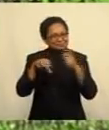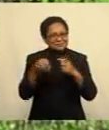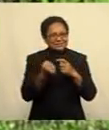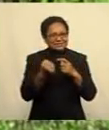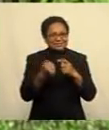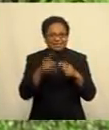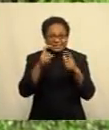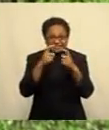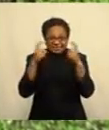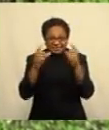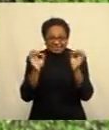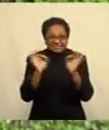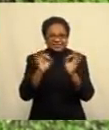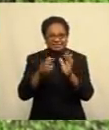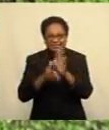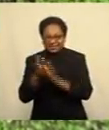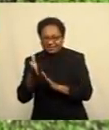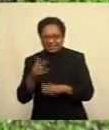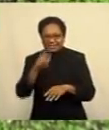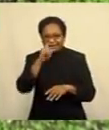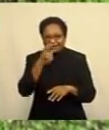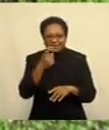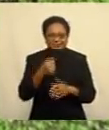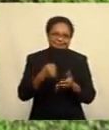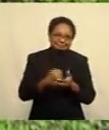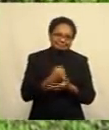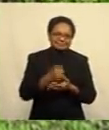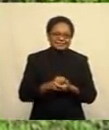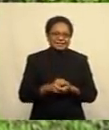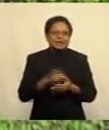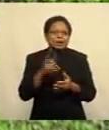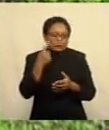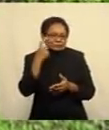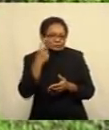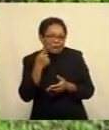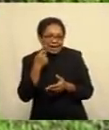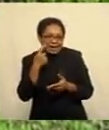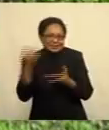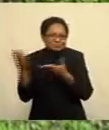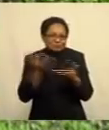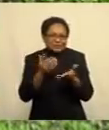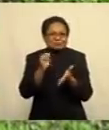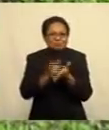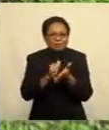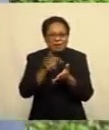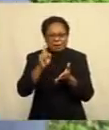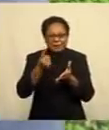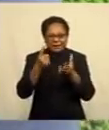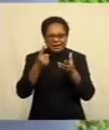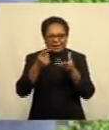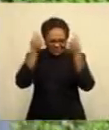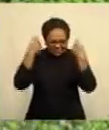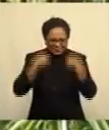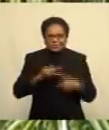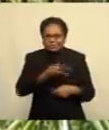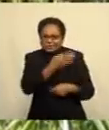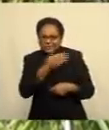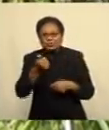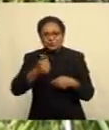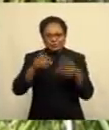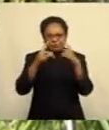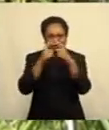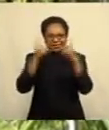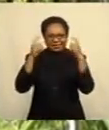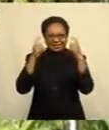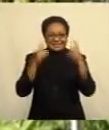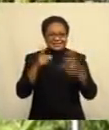are just going with what we have right now. We'll try to get some proper masks, but scarf and clothes are all we can go with for now. Military